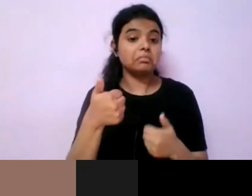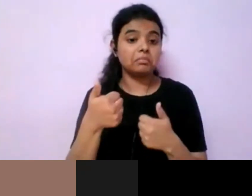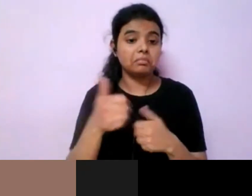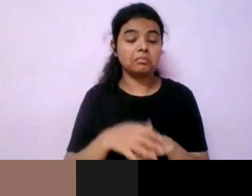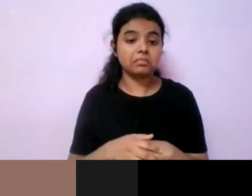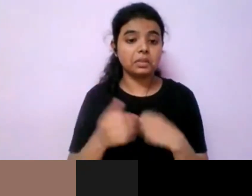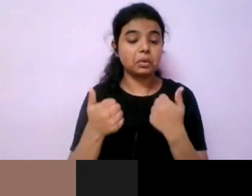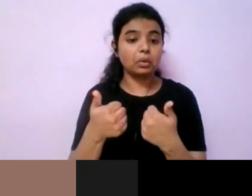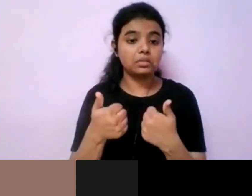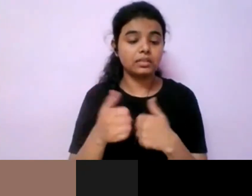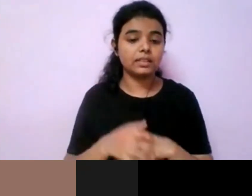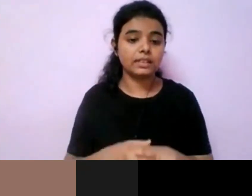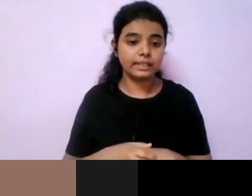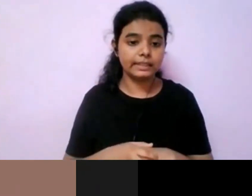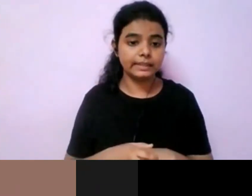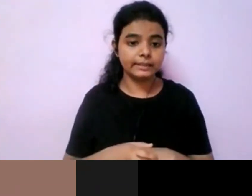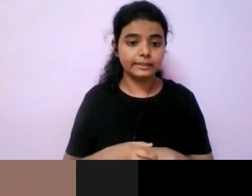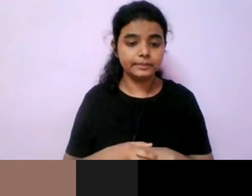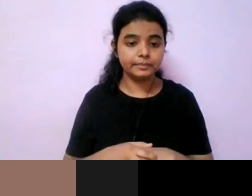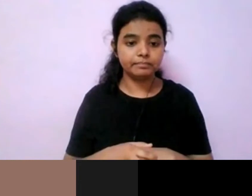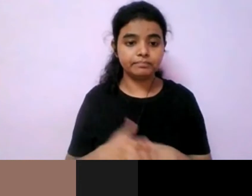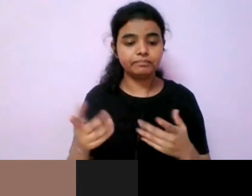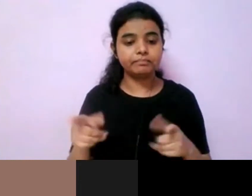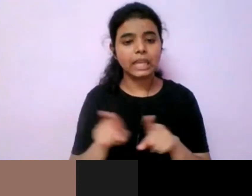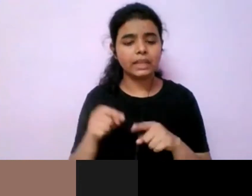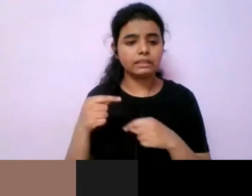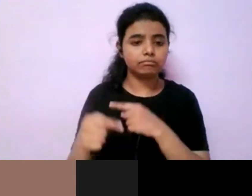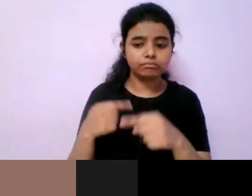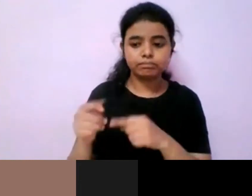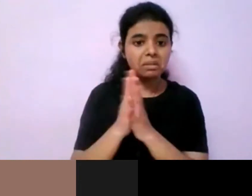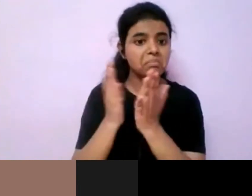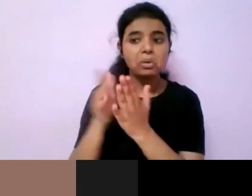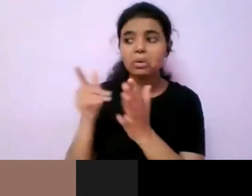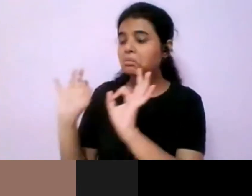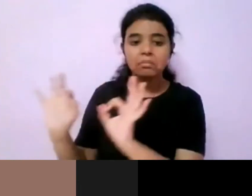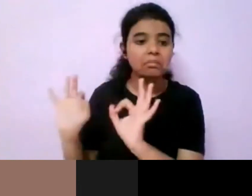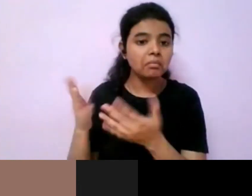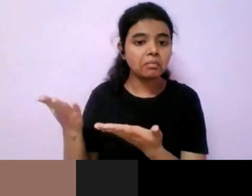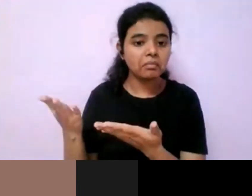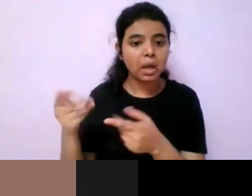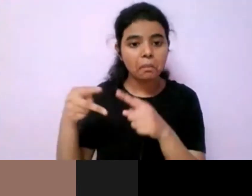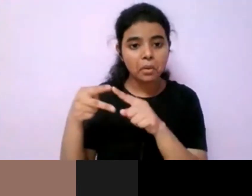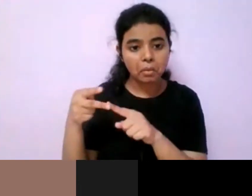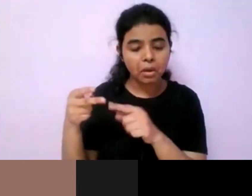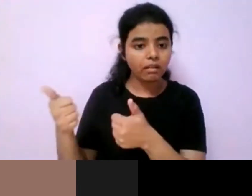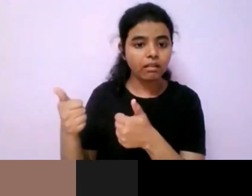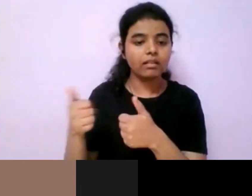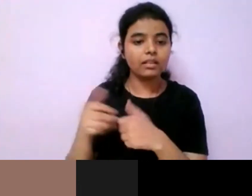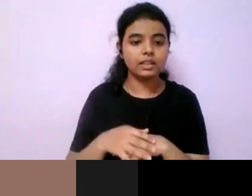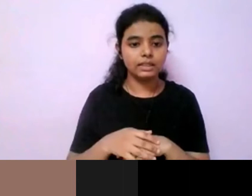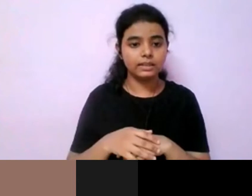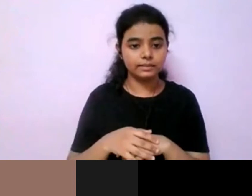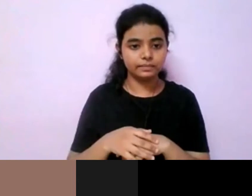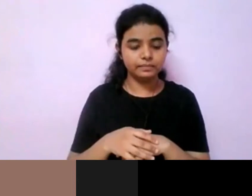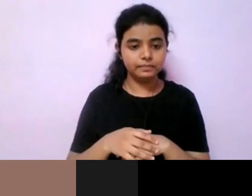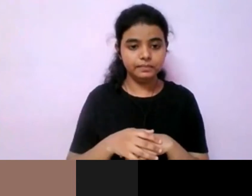the road from me, actually here, and we regularly meet. And I think his book is a fantastic book. The way that he's unpacked and looked at